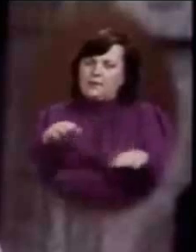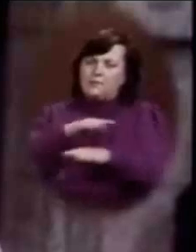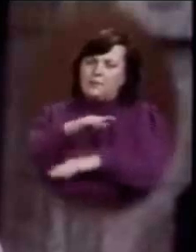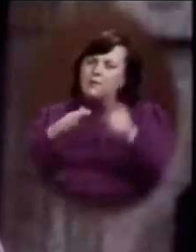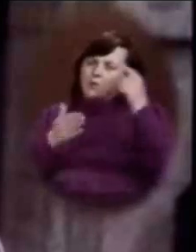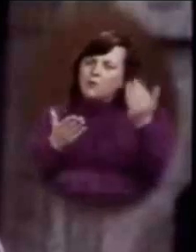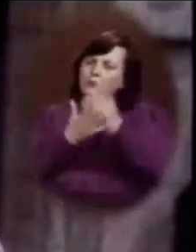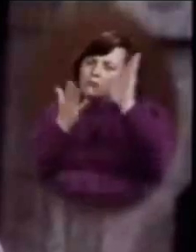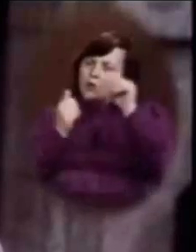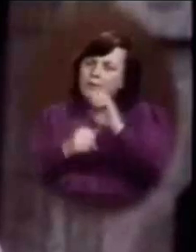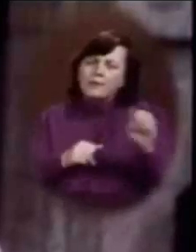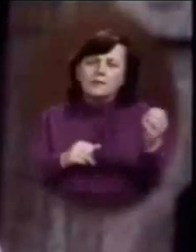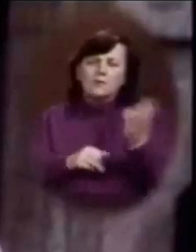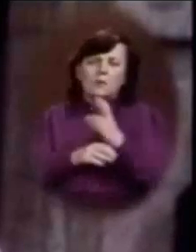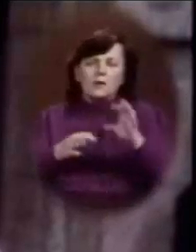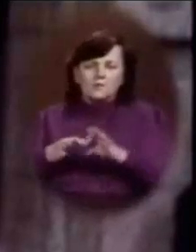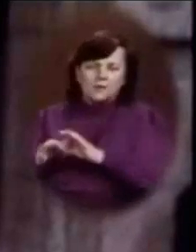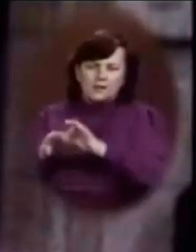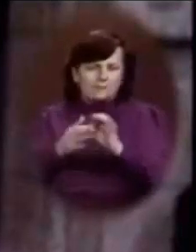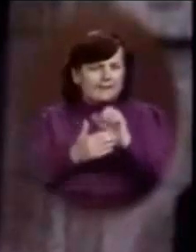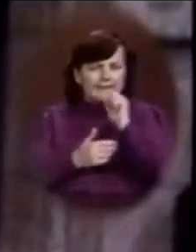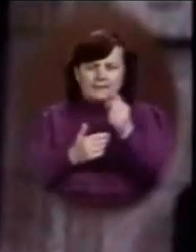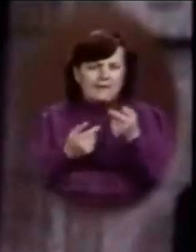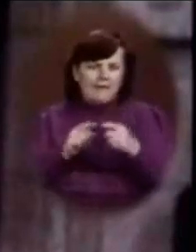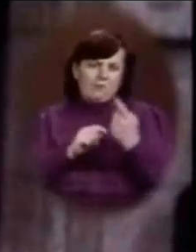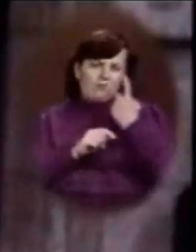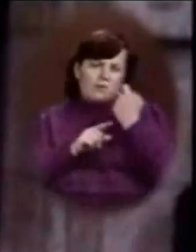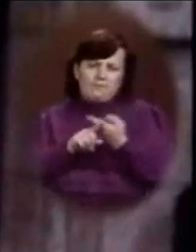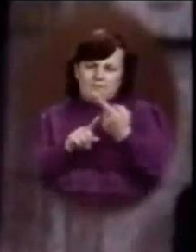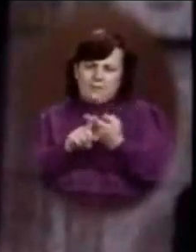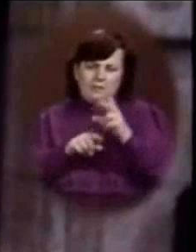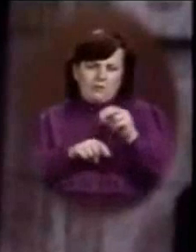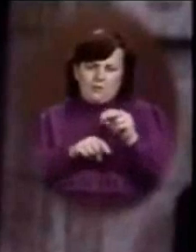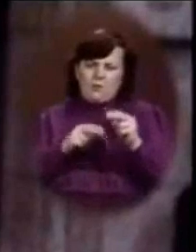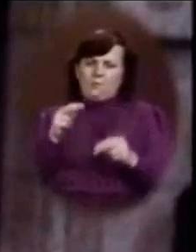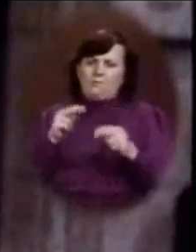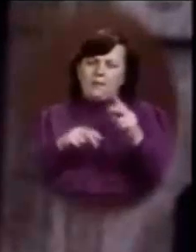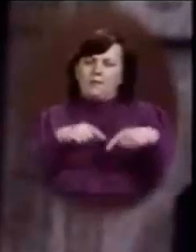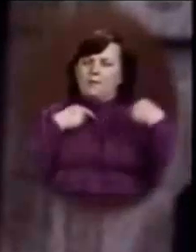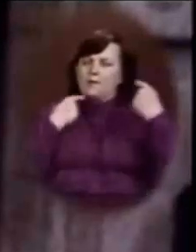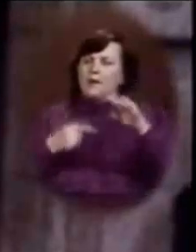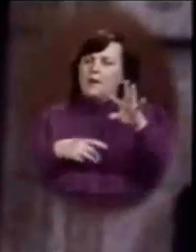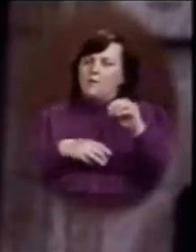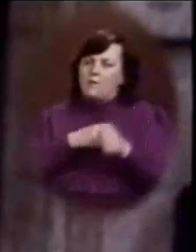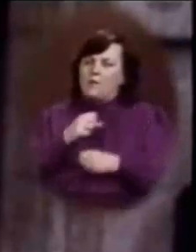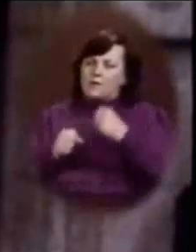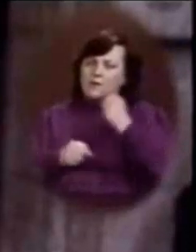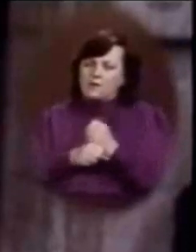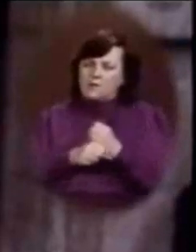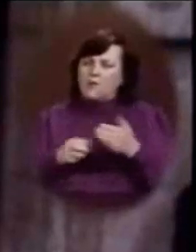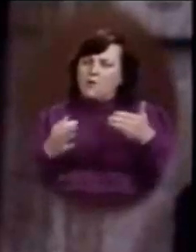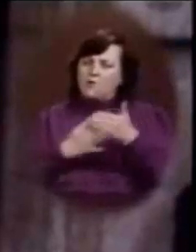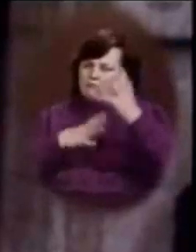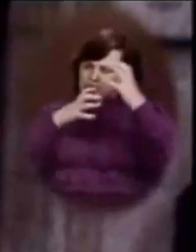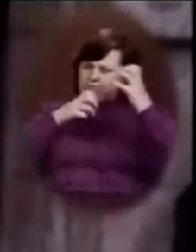in East-West relations were not laid in recent months. They were built up over the last four decades by the resolve